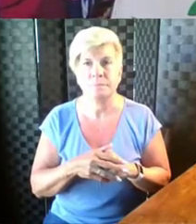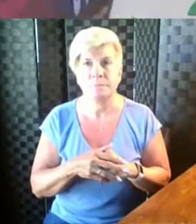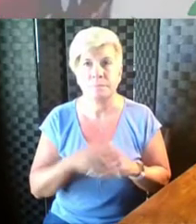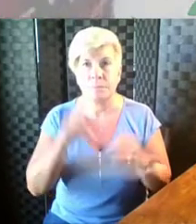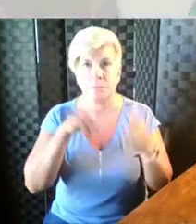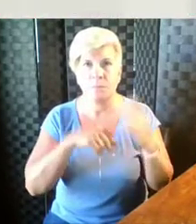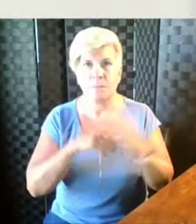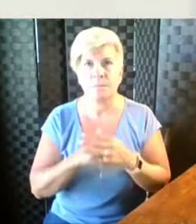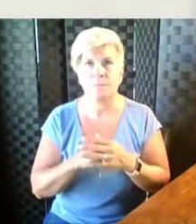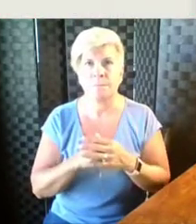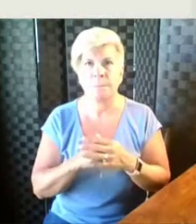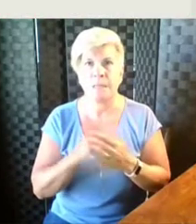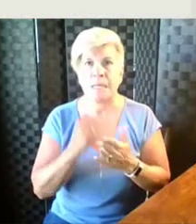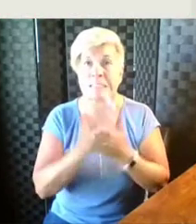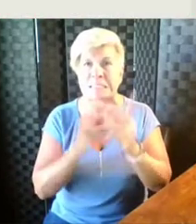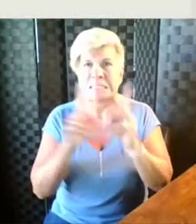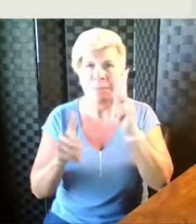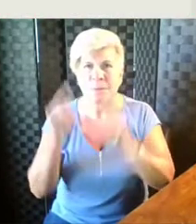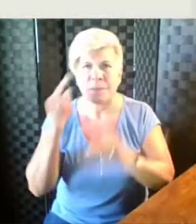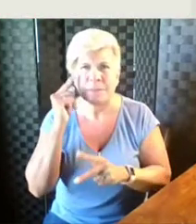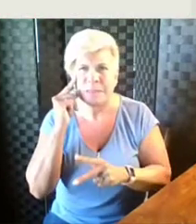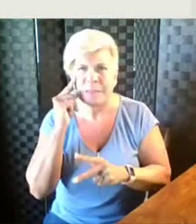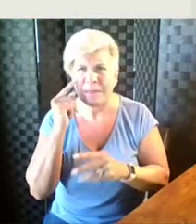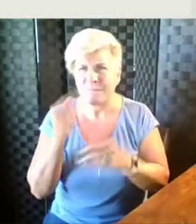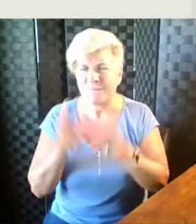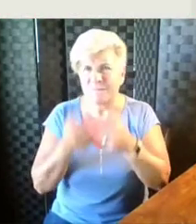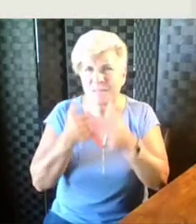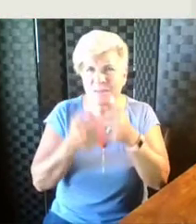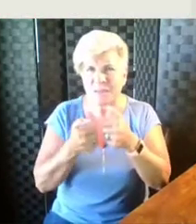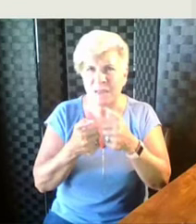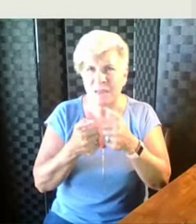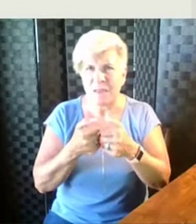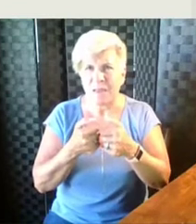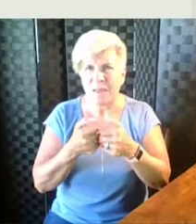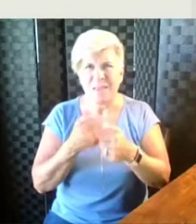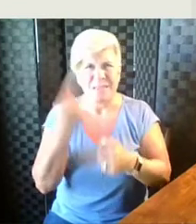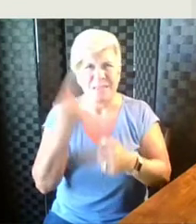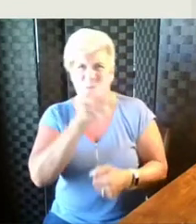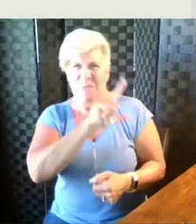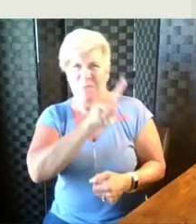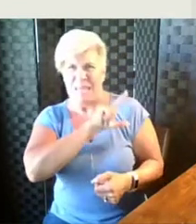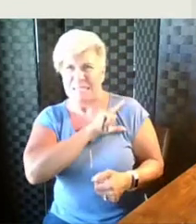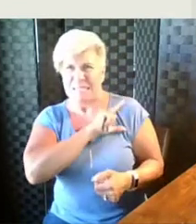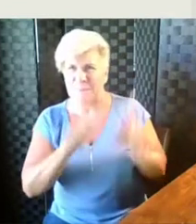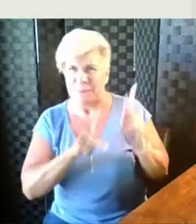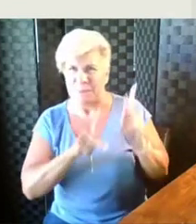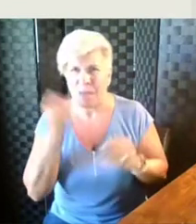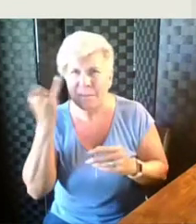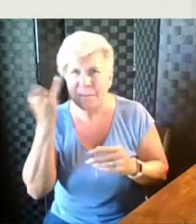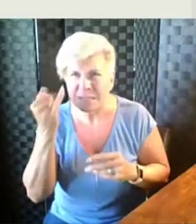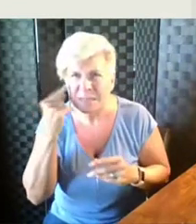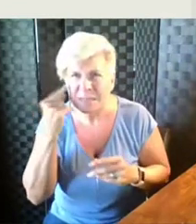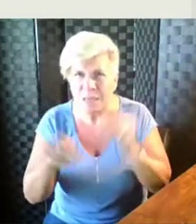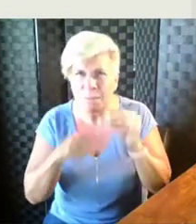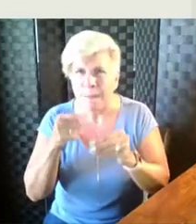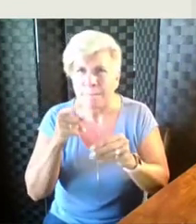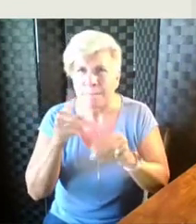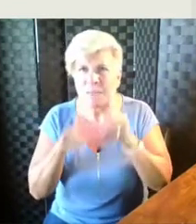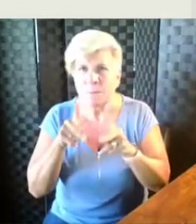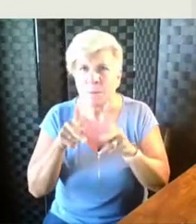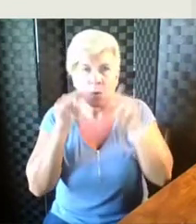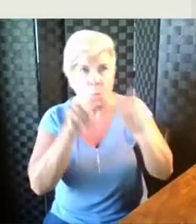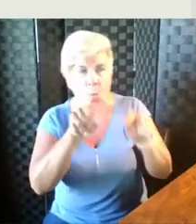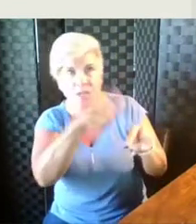Let's read. Some people think video games are for lazy people. Imagine what they think about people who watch